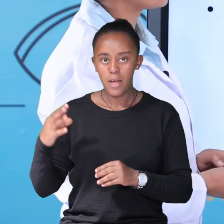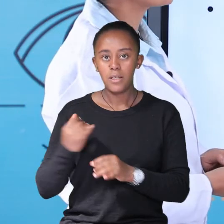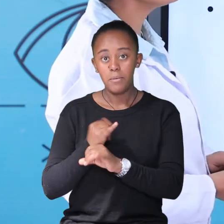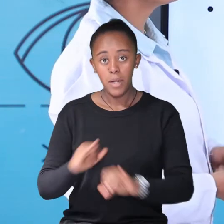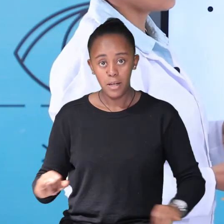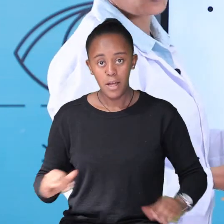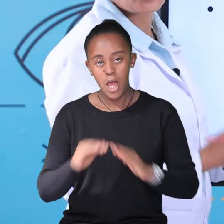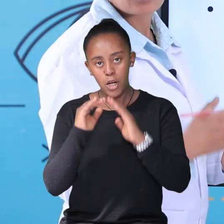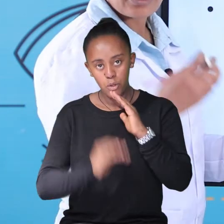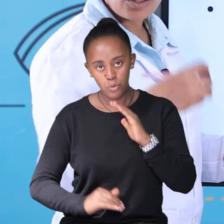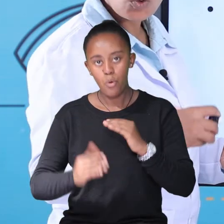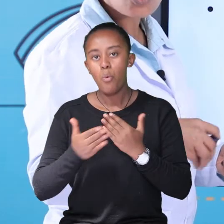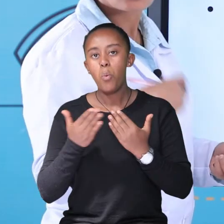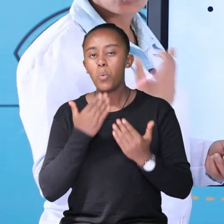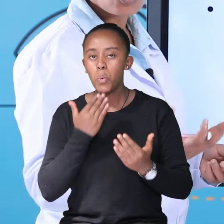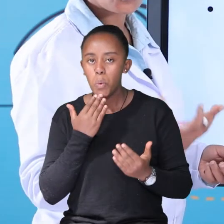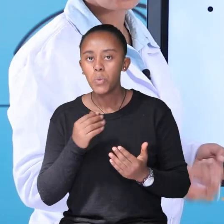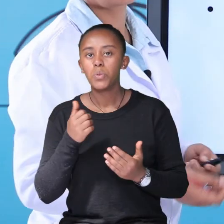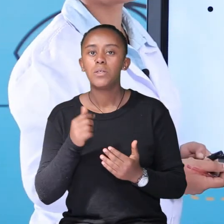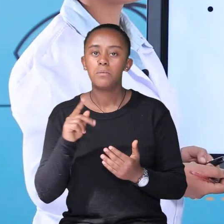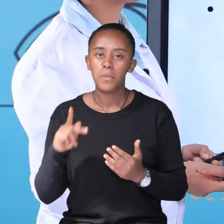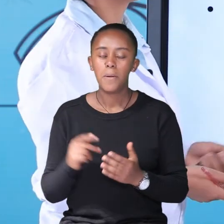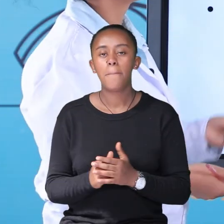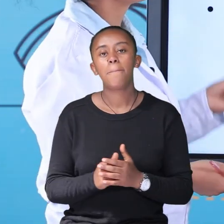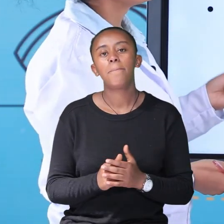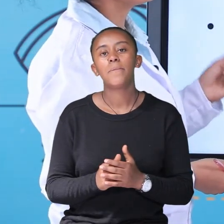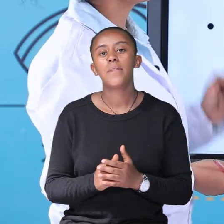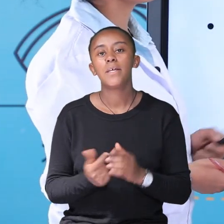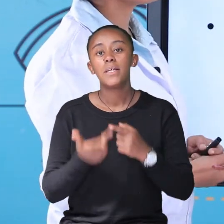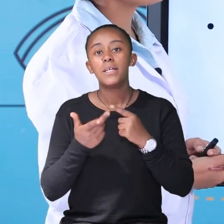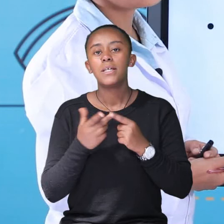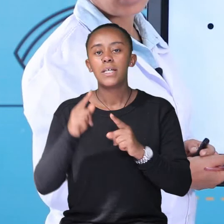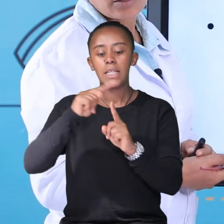light-independent reaction, so it can reduce glucose formation.